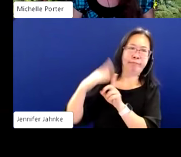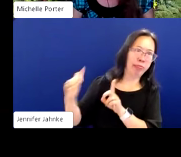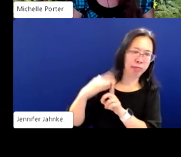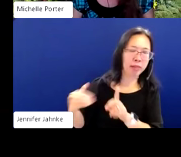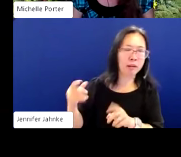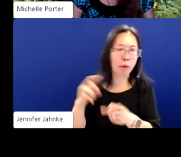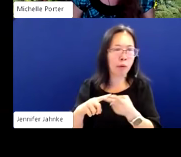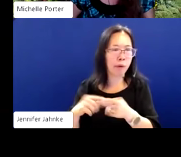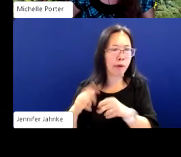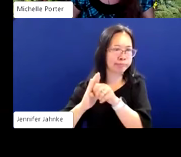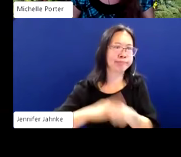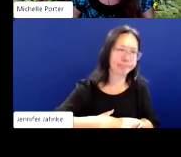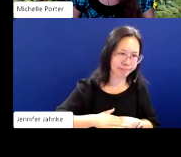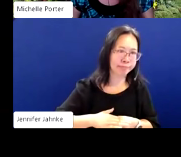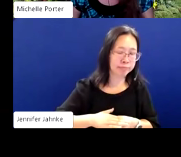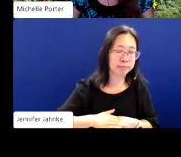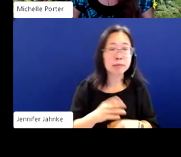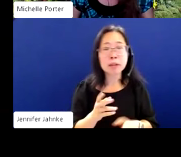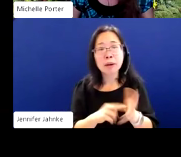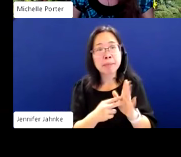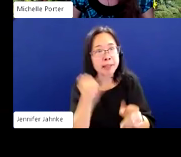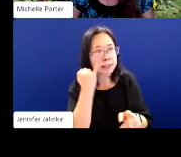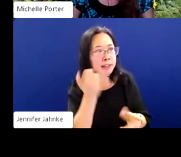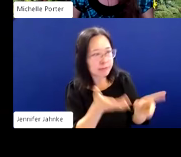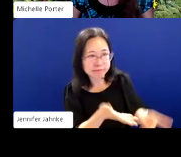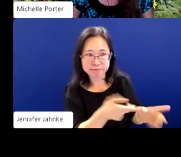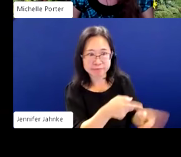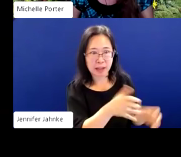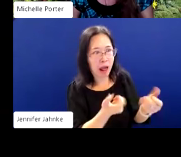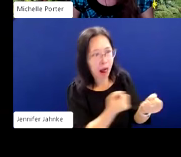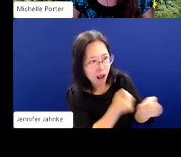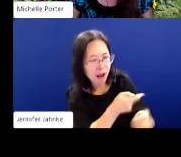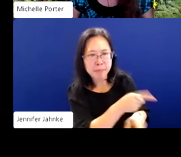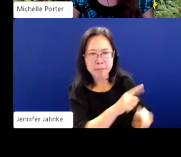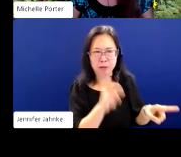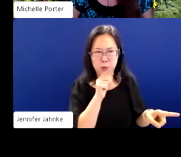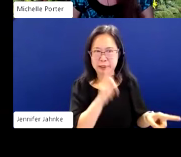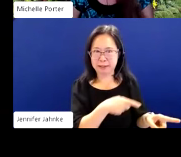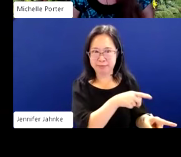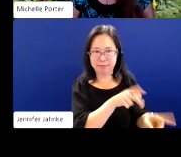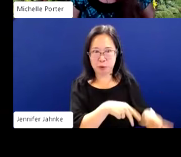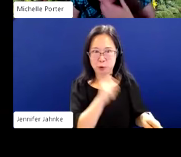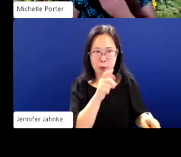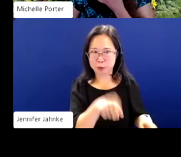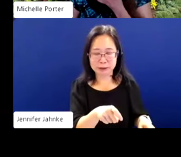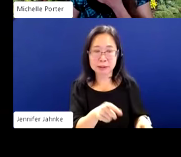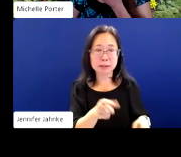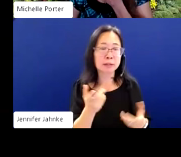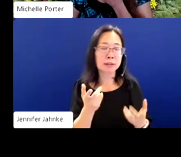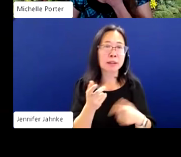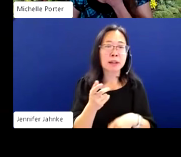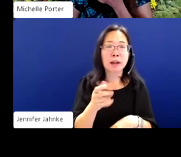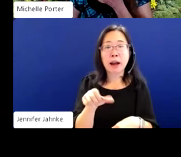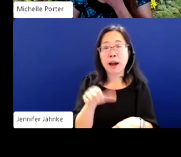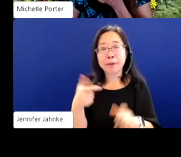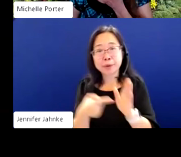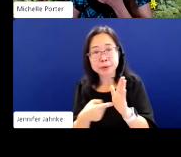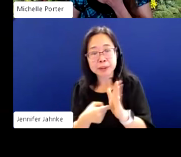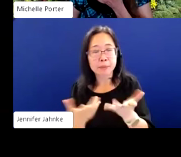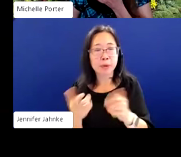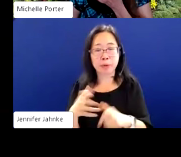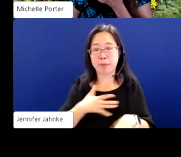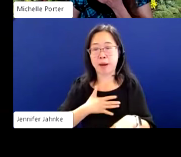or paternalistic. So helping somebody when they don't really need the help, or as one of my previous types of